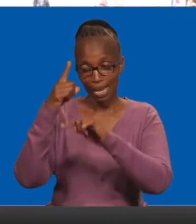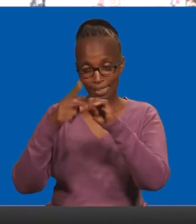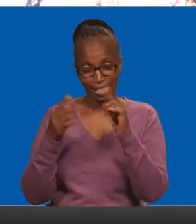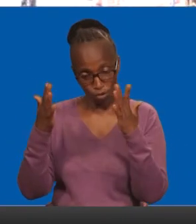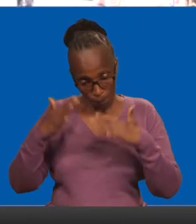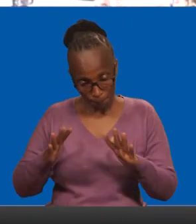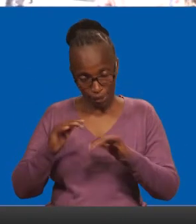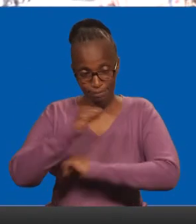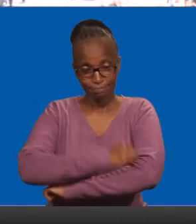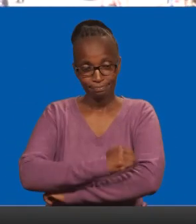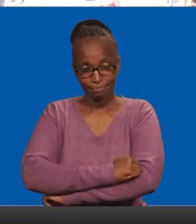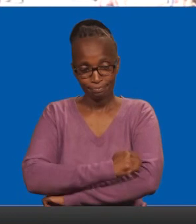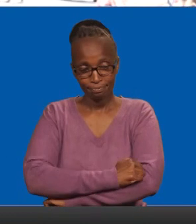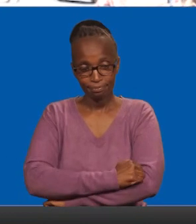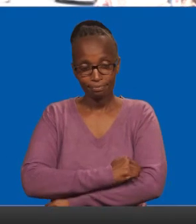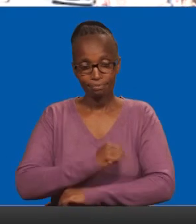tu nipate kazi.